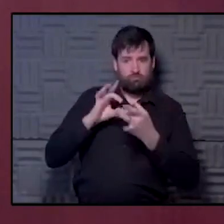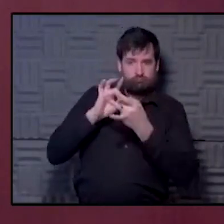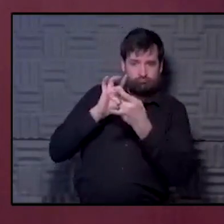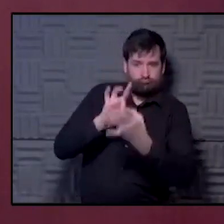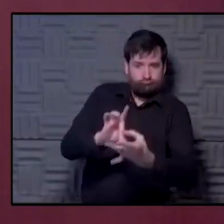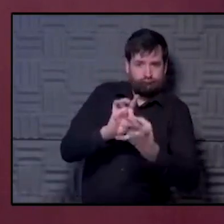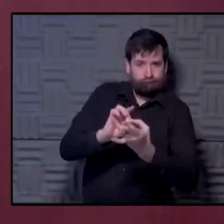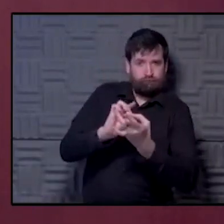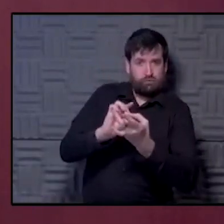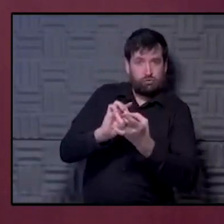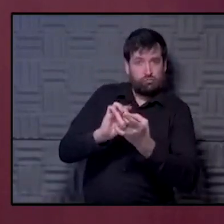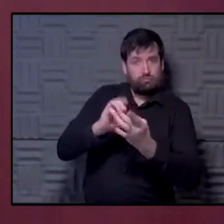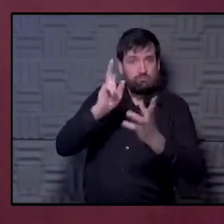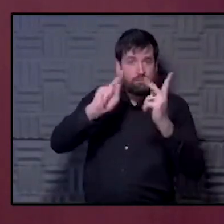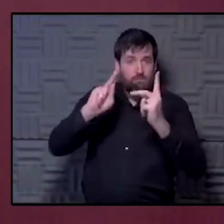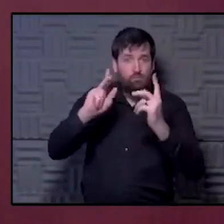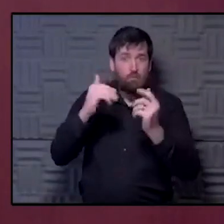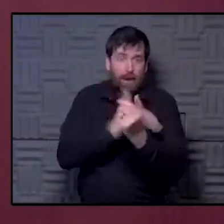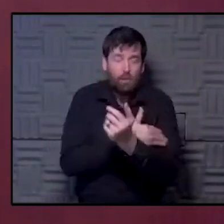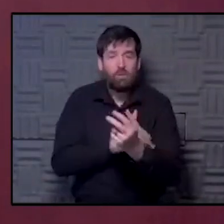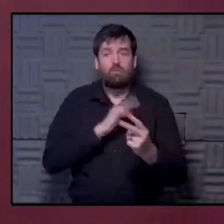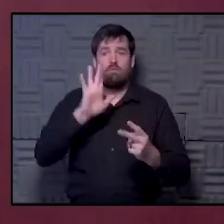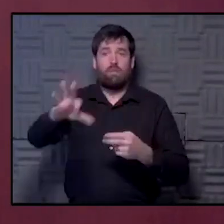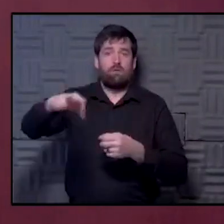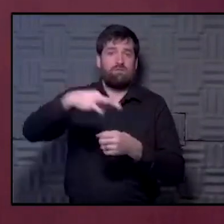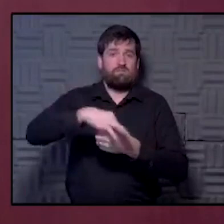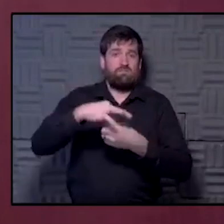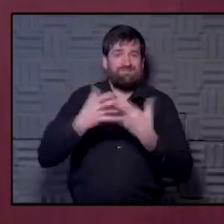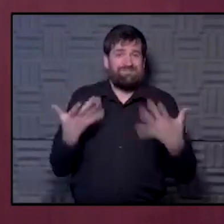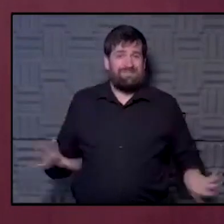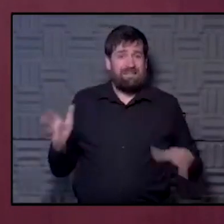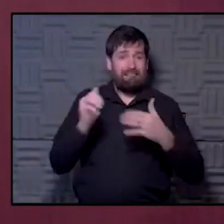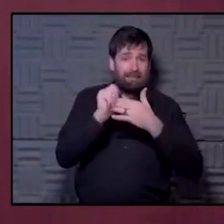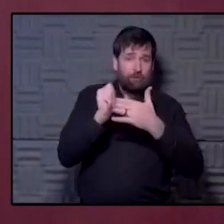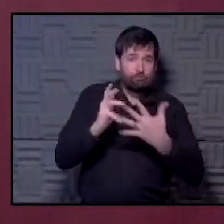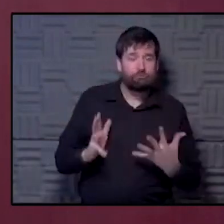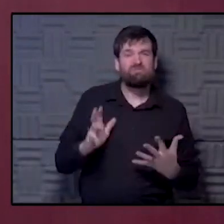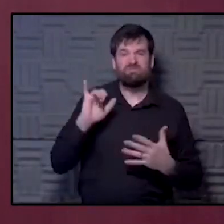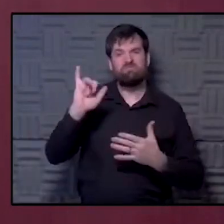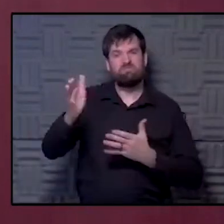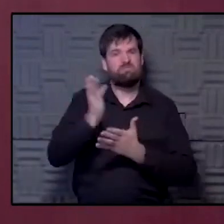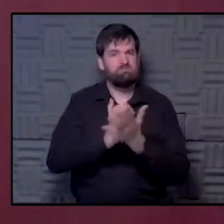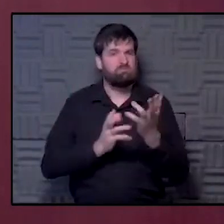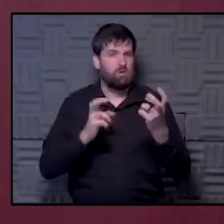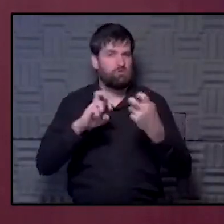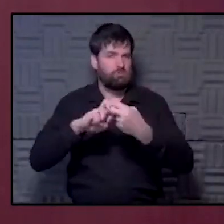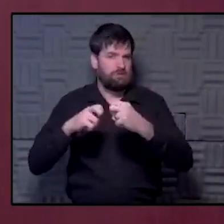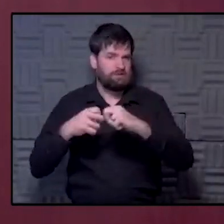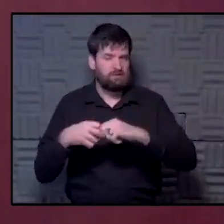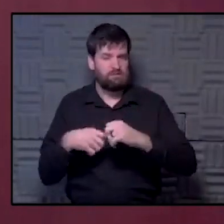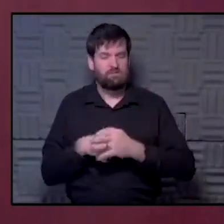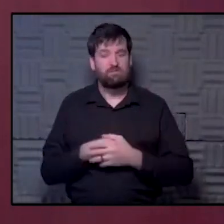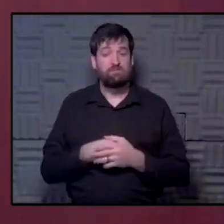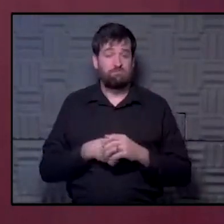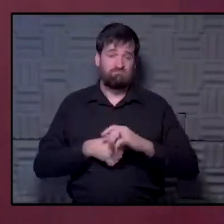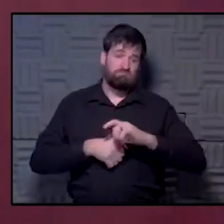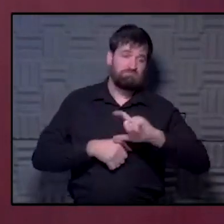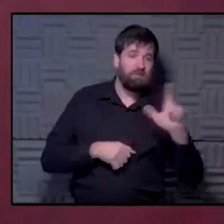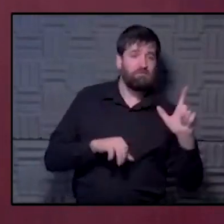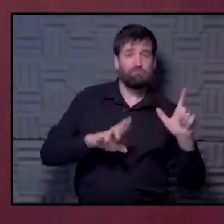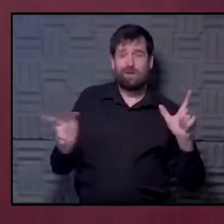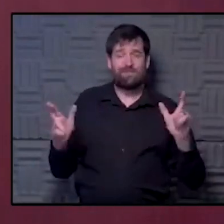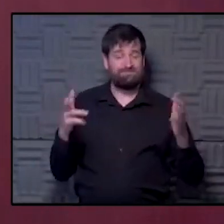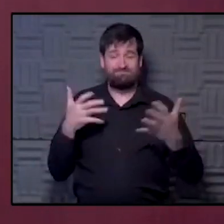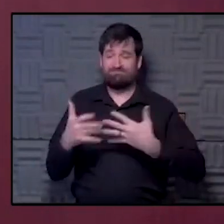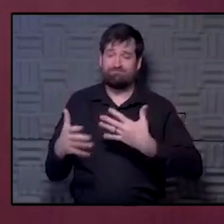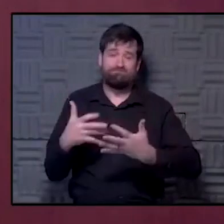centers of power. They don't feel close to their elected leaders. And so I think that's partly the rise of populism, whether from the left or the right. And